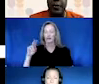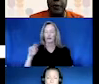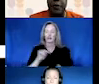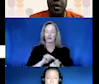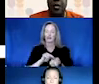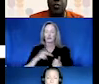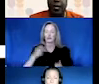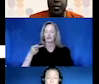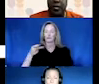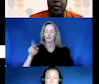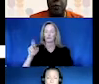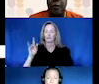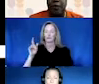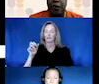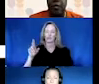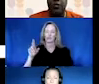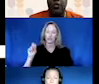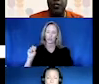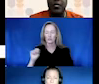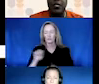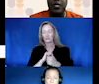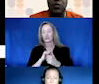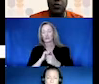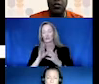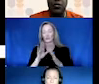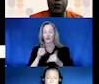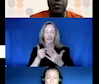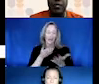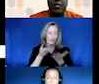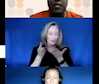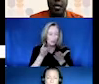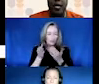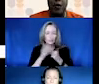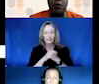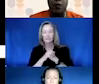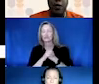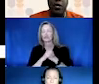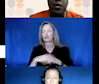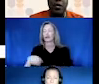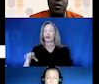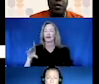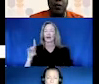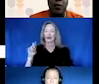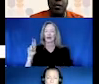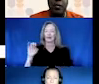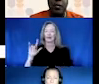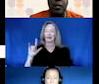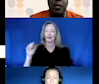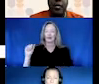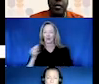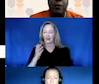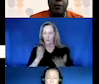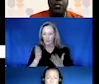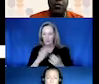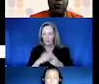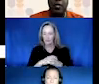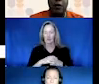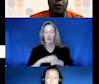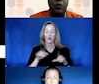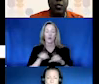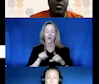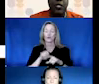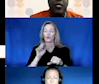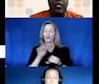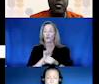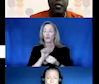services, contracted behavioral health services, and then doula services. And then we're working along with, in collaboration with